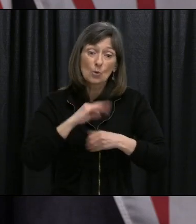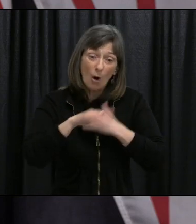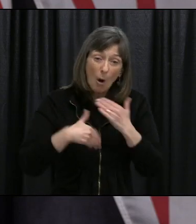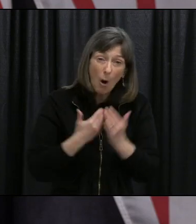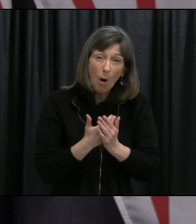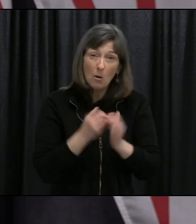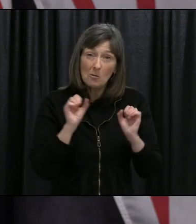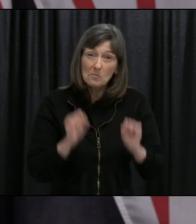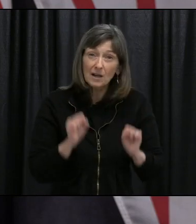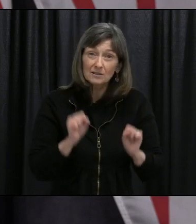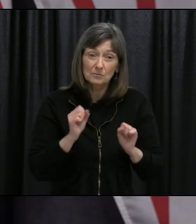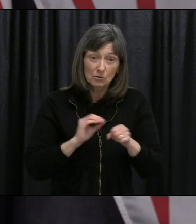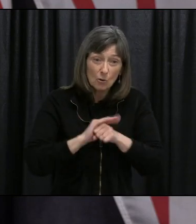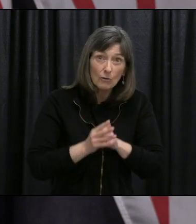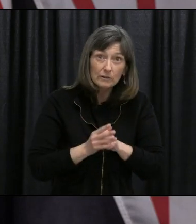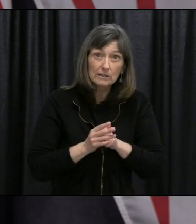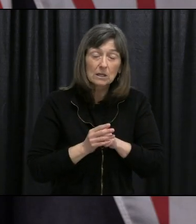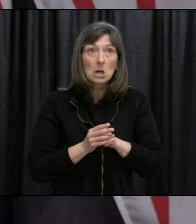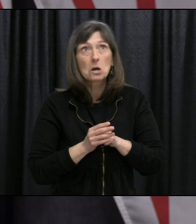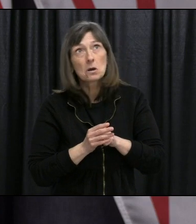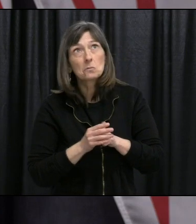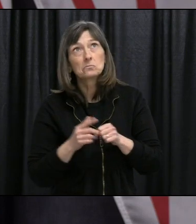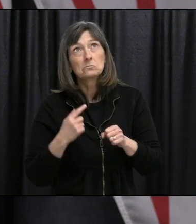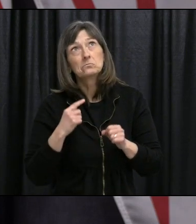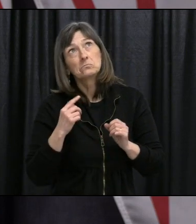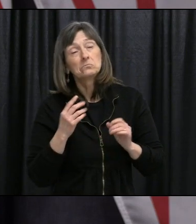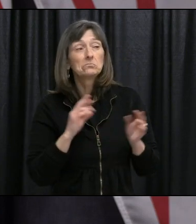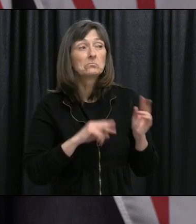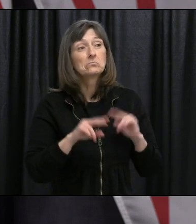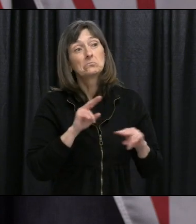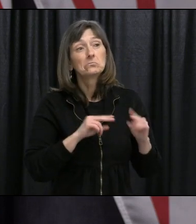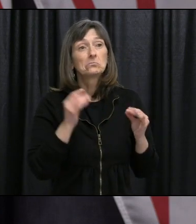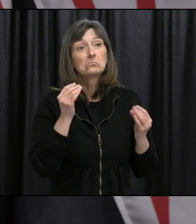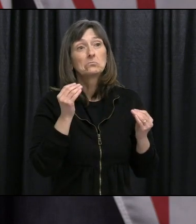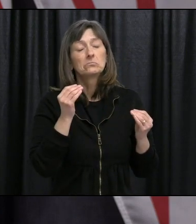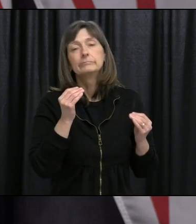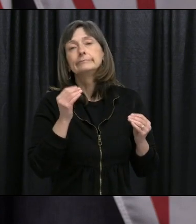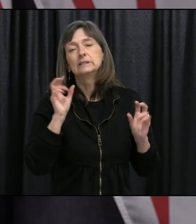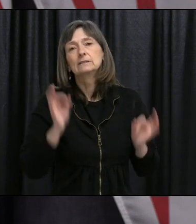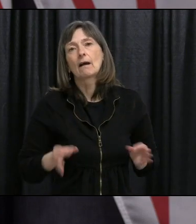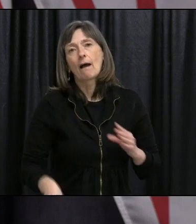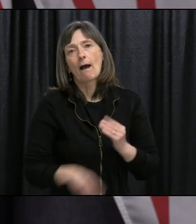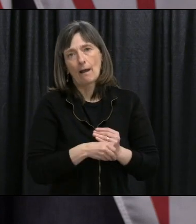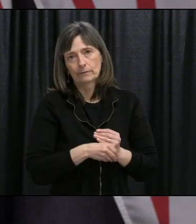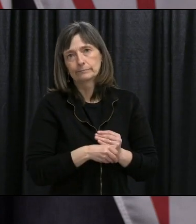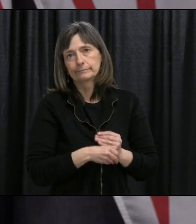cases as we could. So we decided to use that as a criteria.